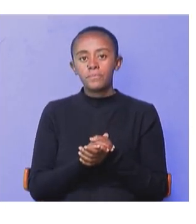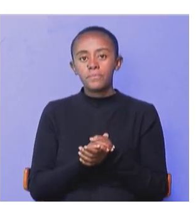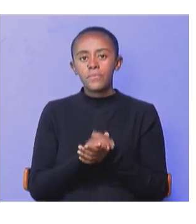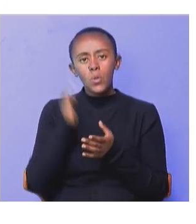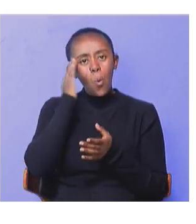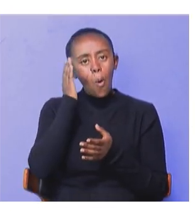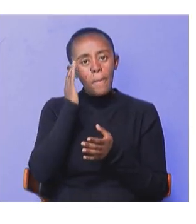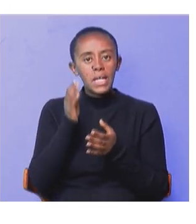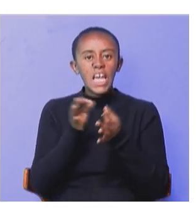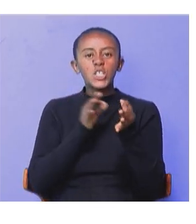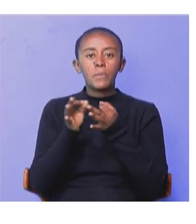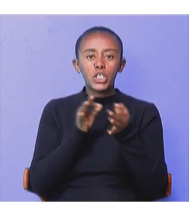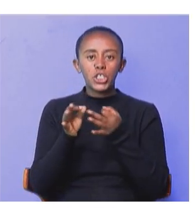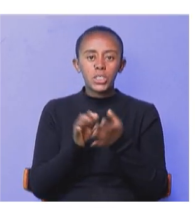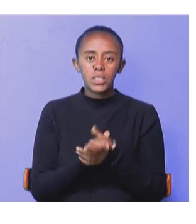common expressions.